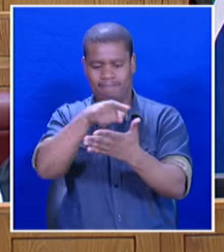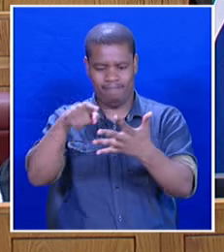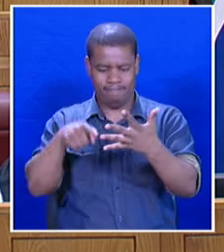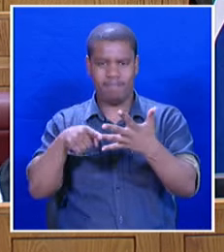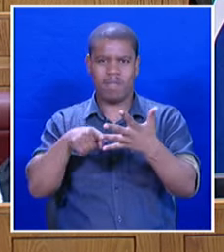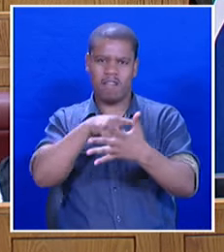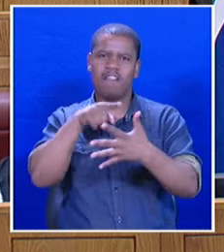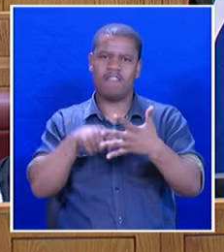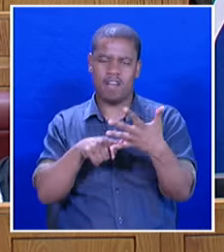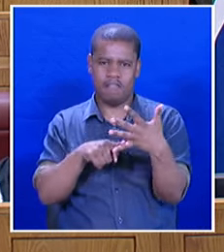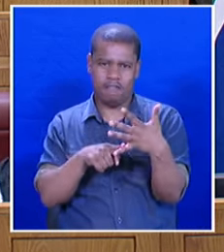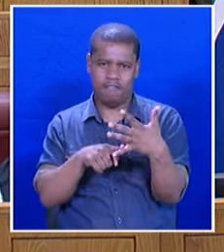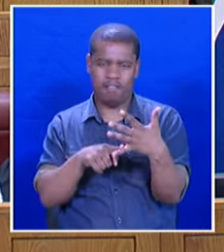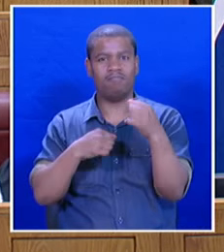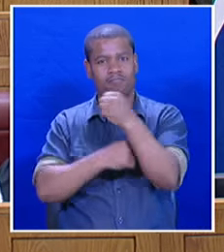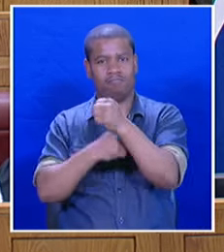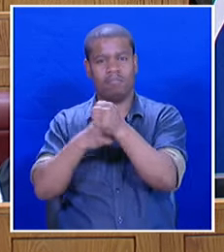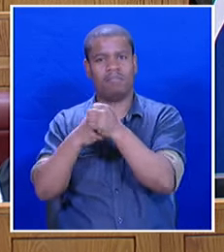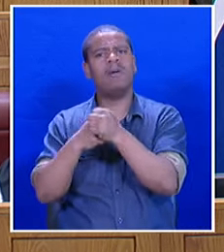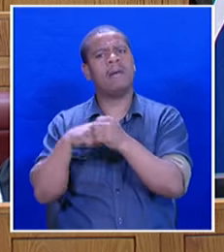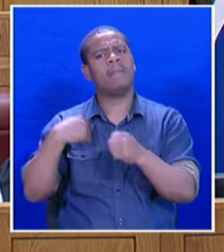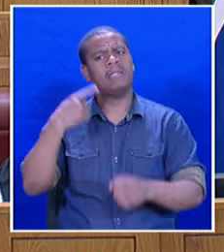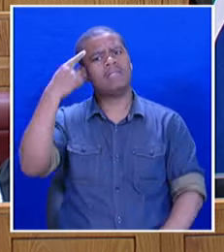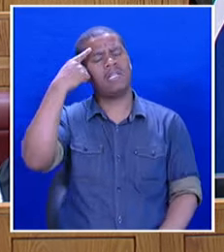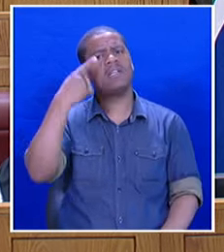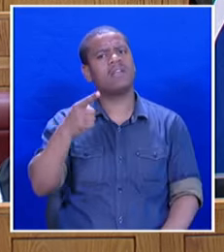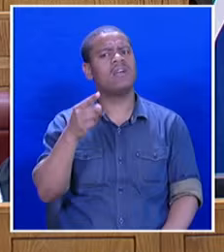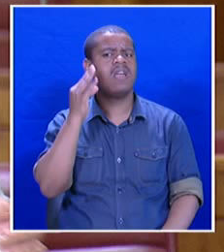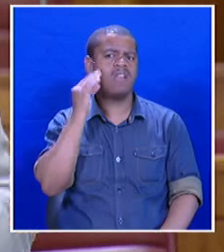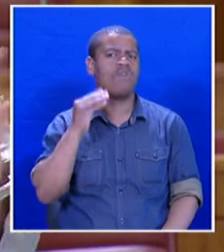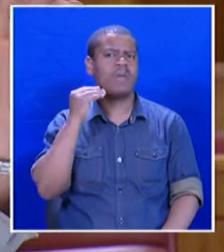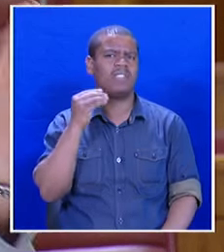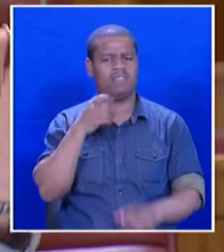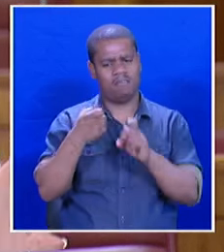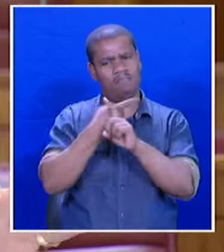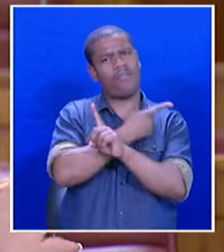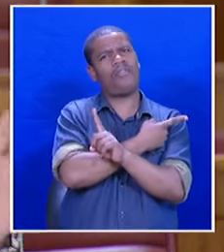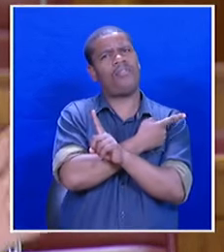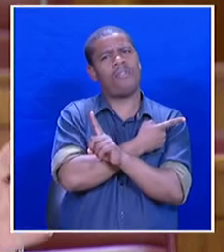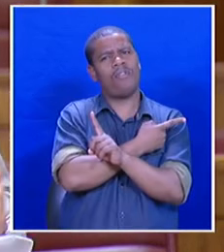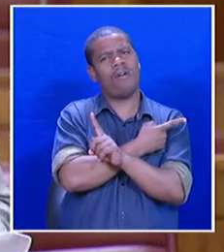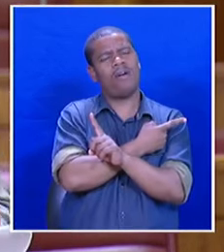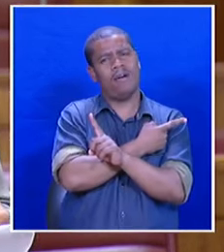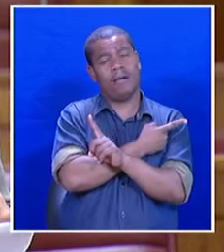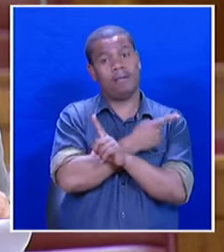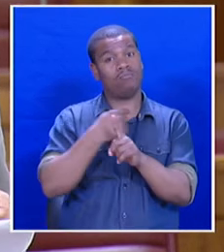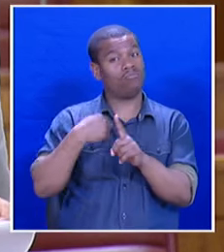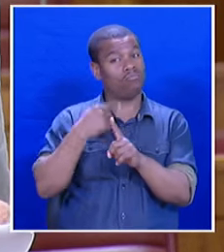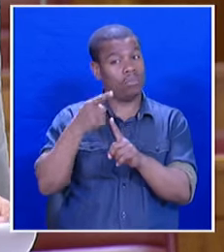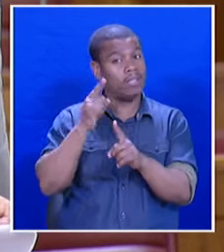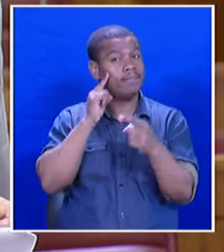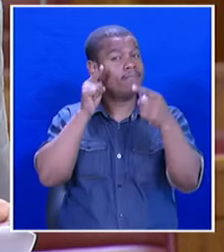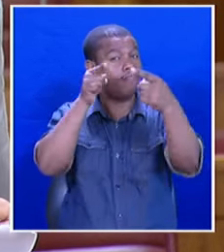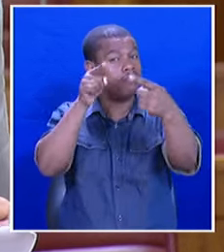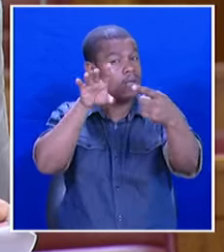It is actually a little bit misleading because we're not going to achieve with this what we are supposed